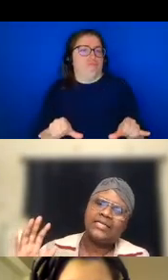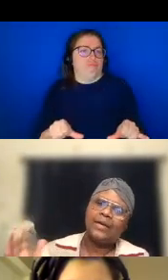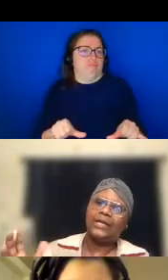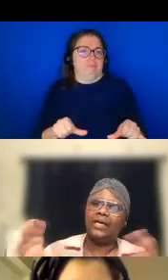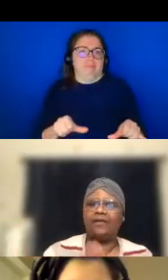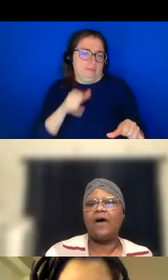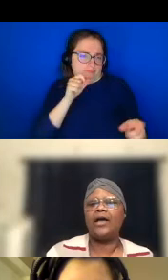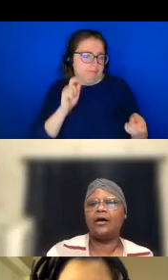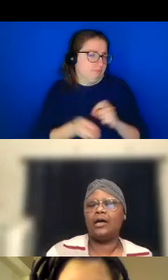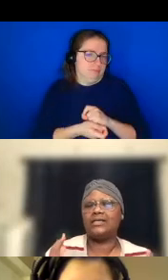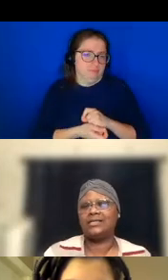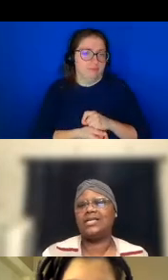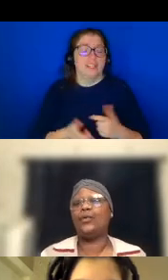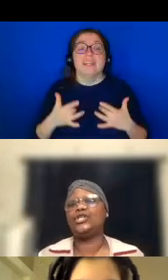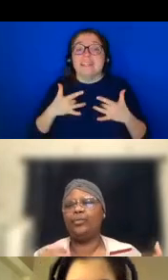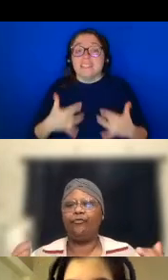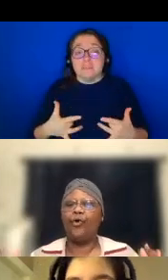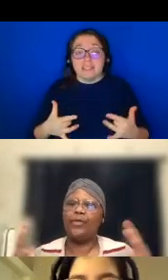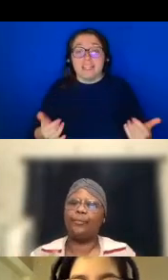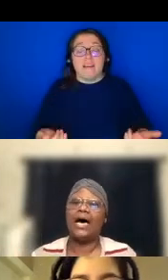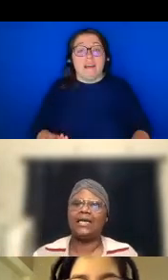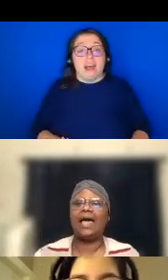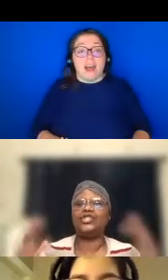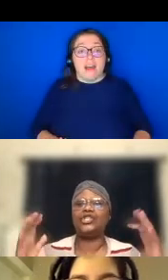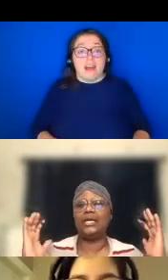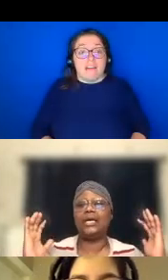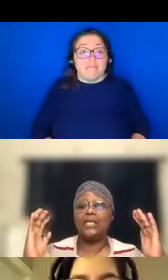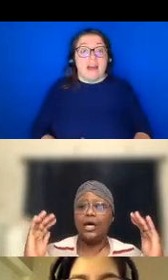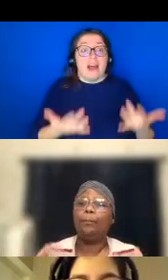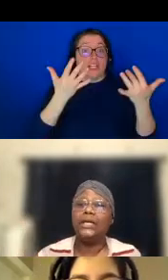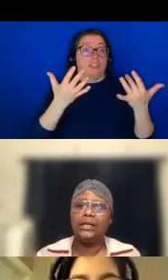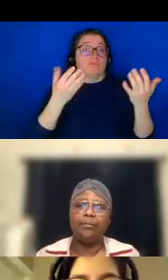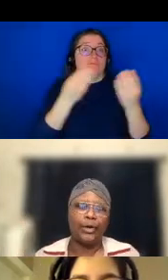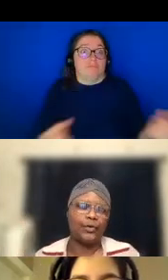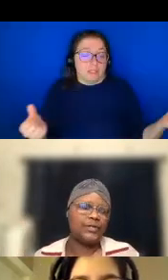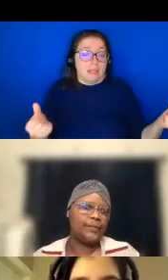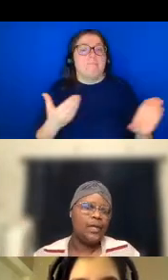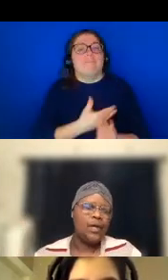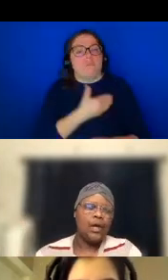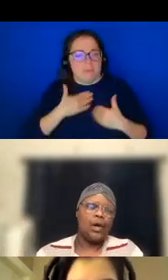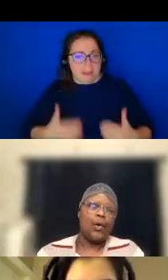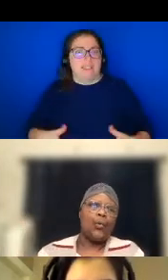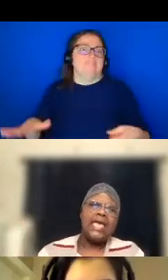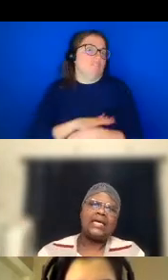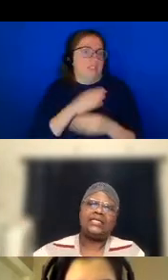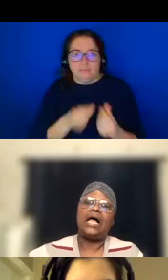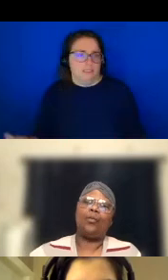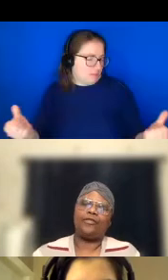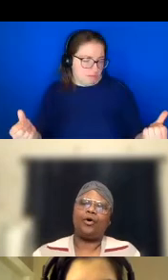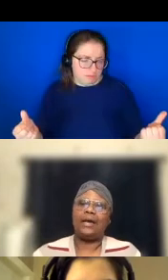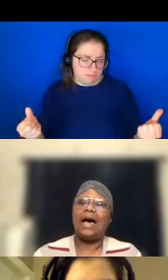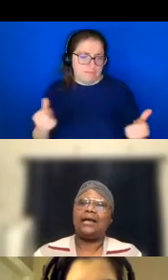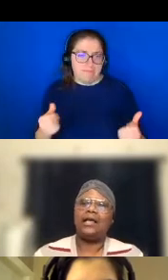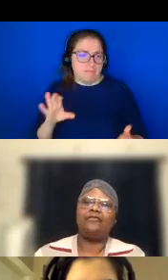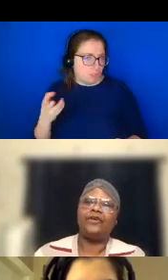And typically a fire is extinguished before the body actually is completely burnt. We can tell whether